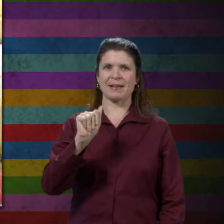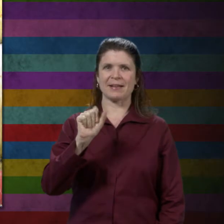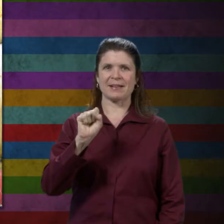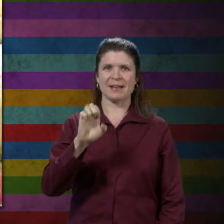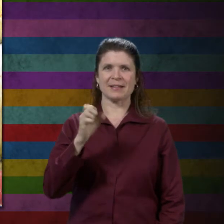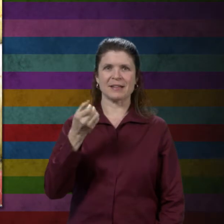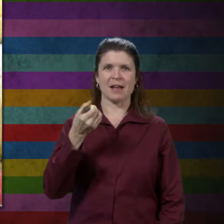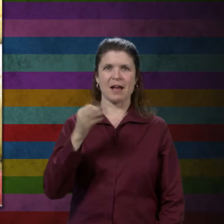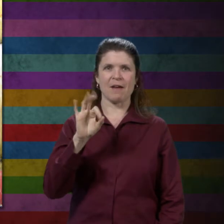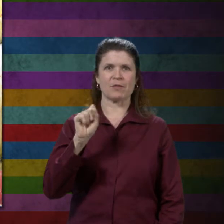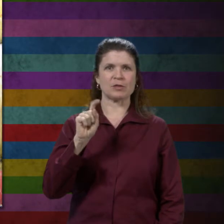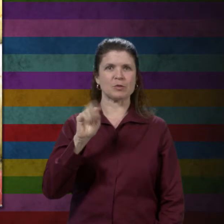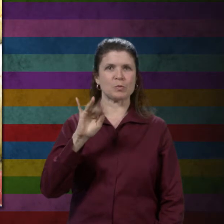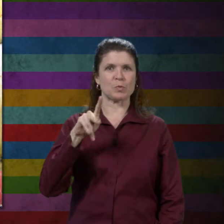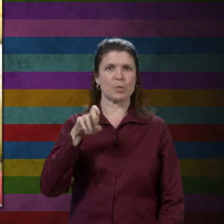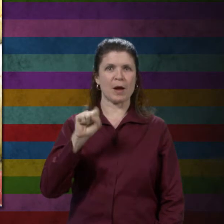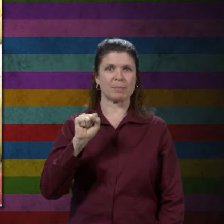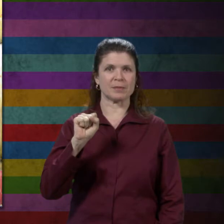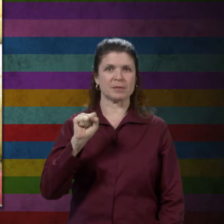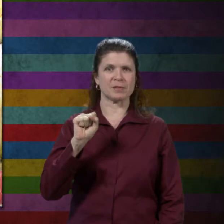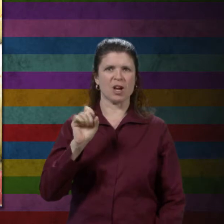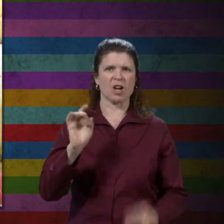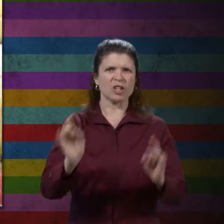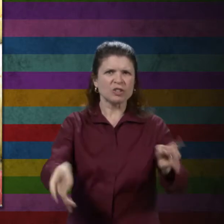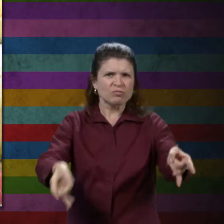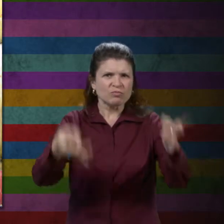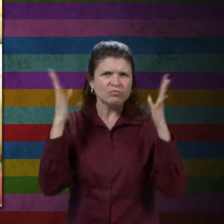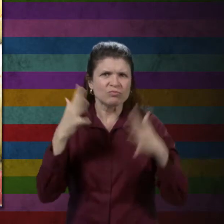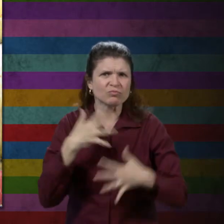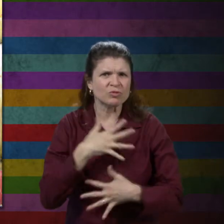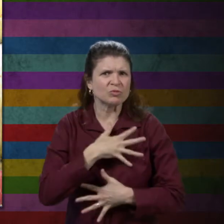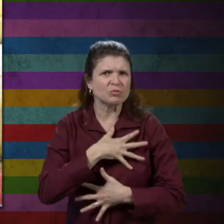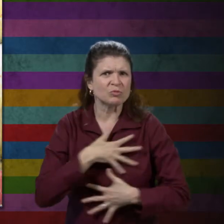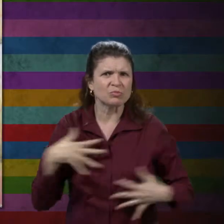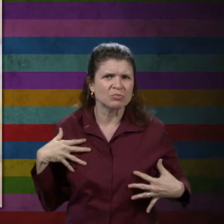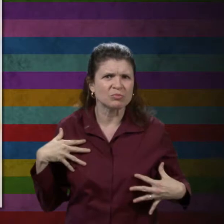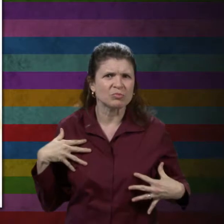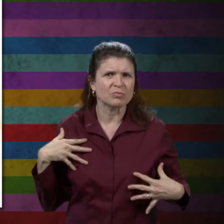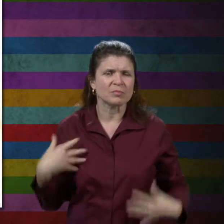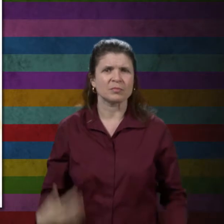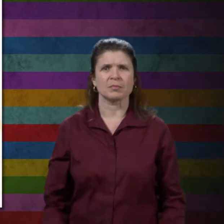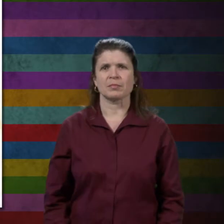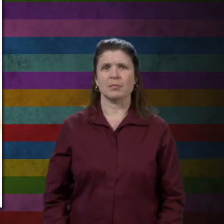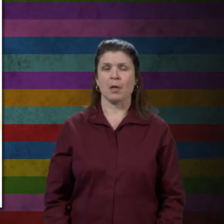The title of this book is A Bad Case of Stripes.